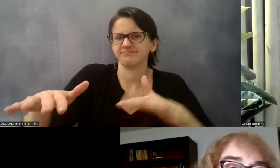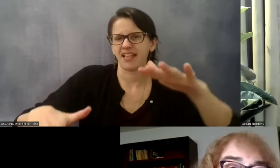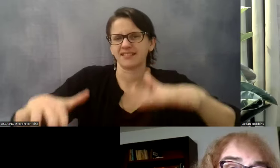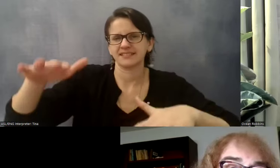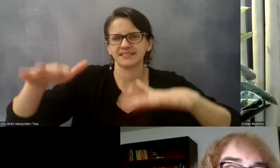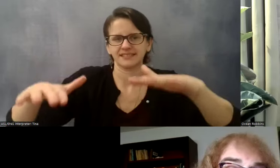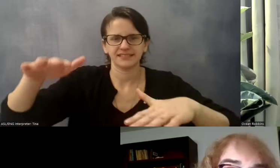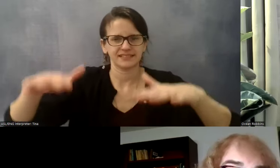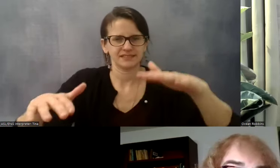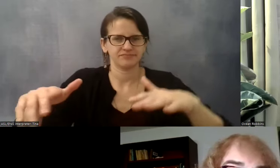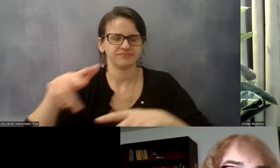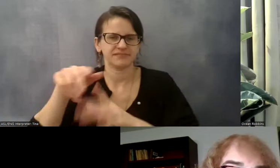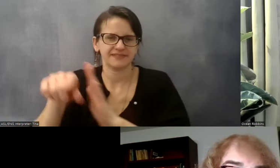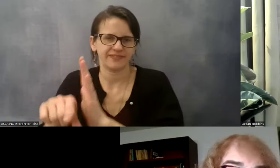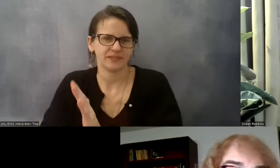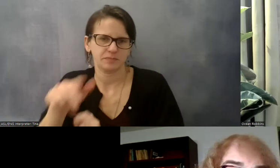for example.